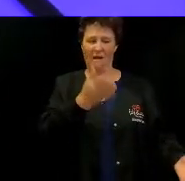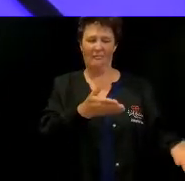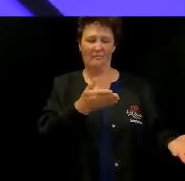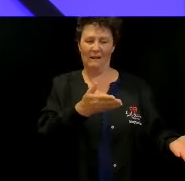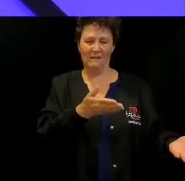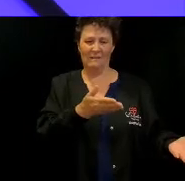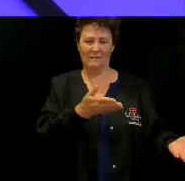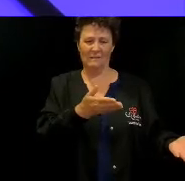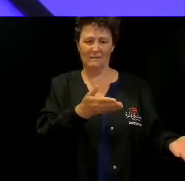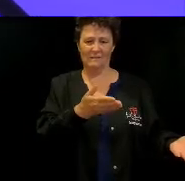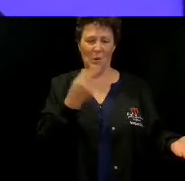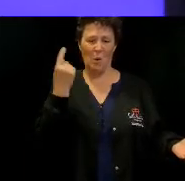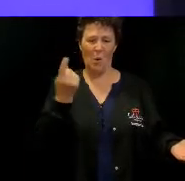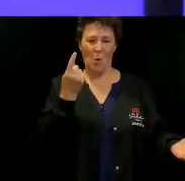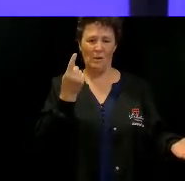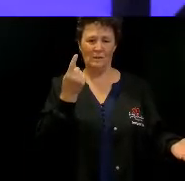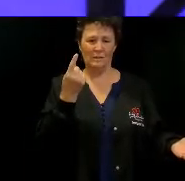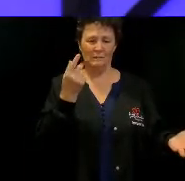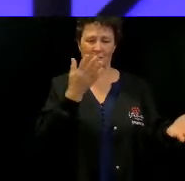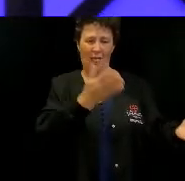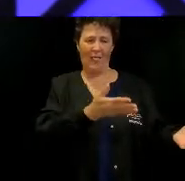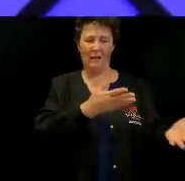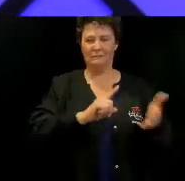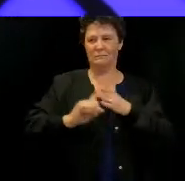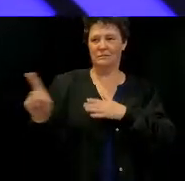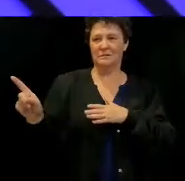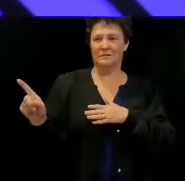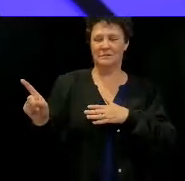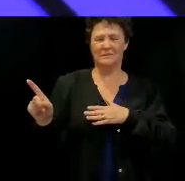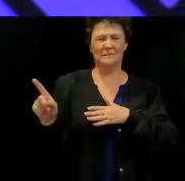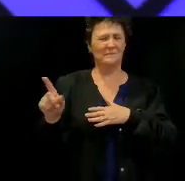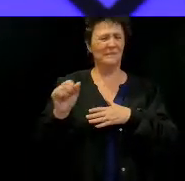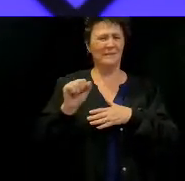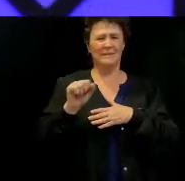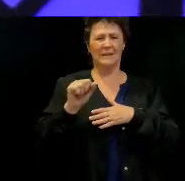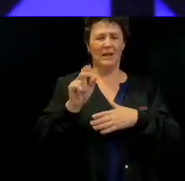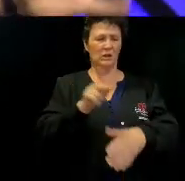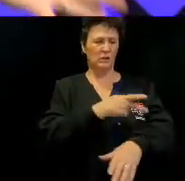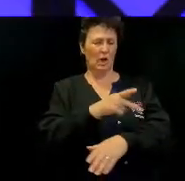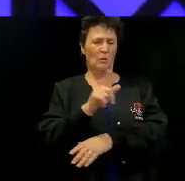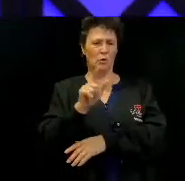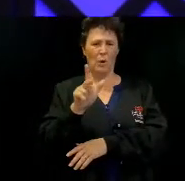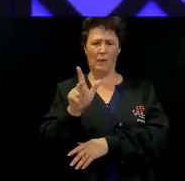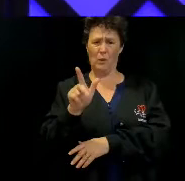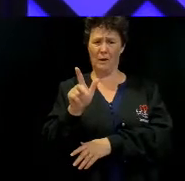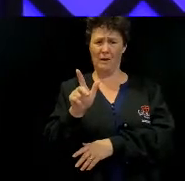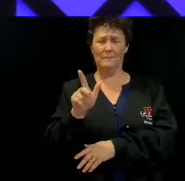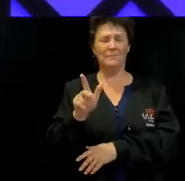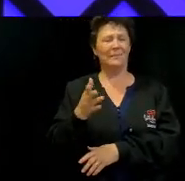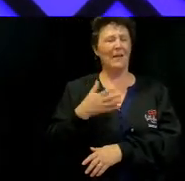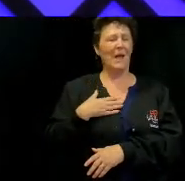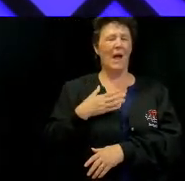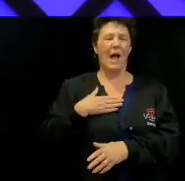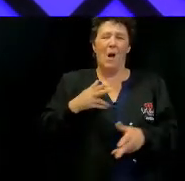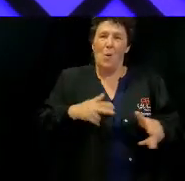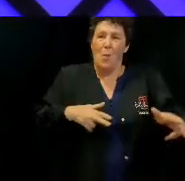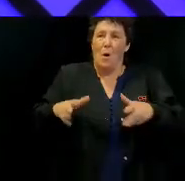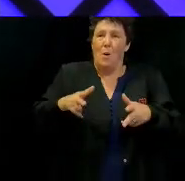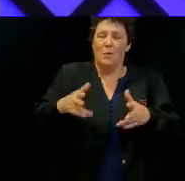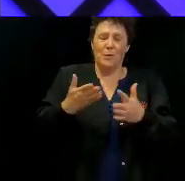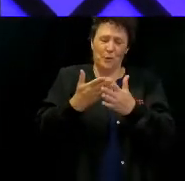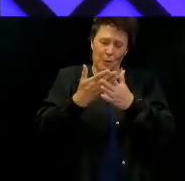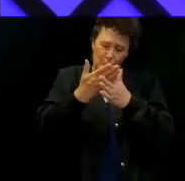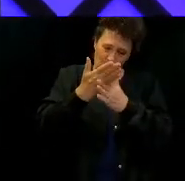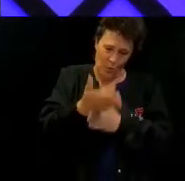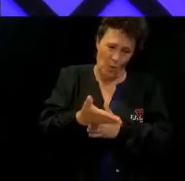All the time reminding myself, yay. Psalm 23, yay. Though I walk